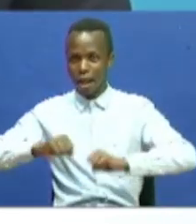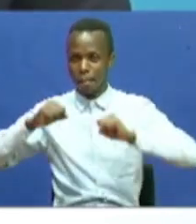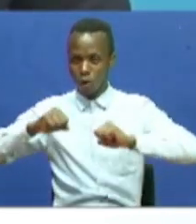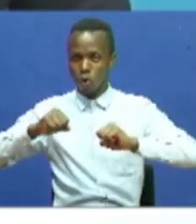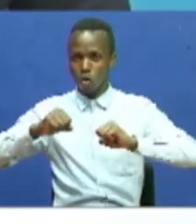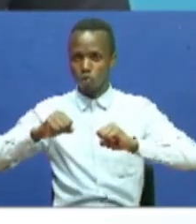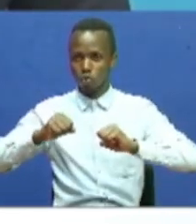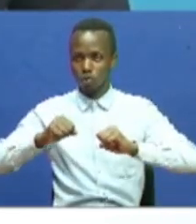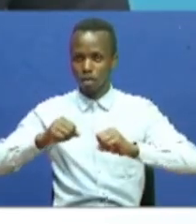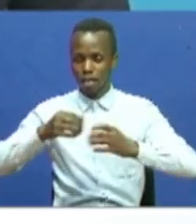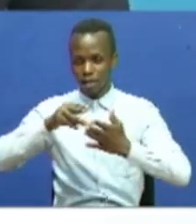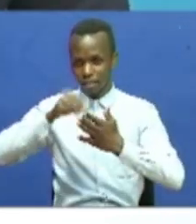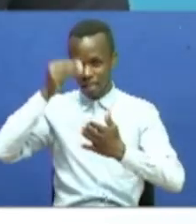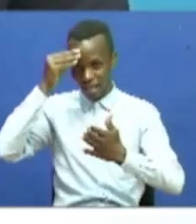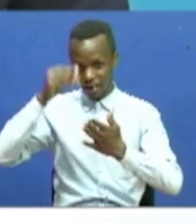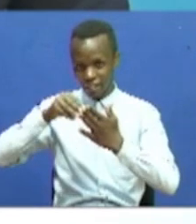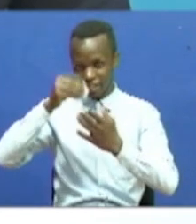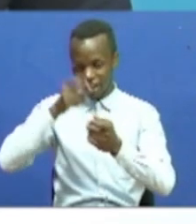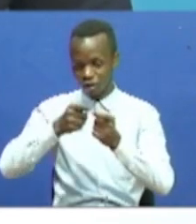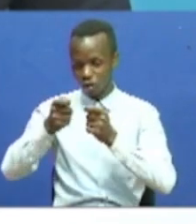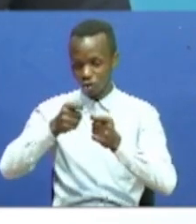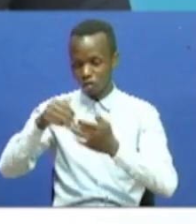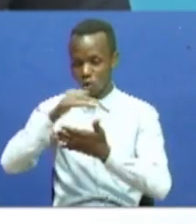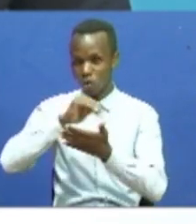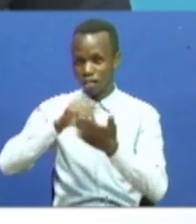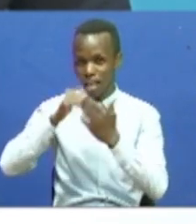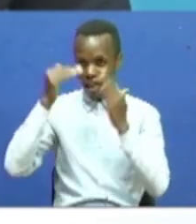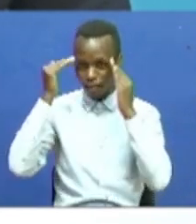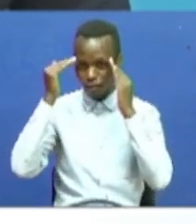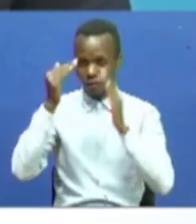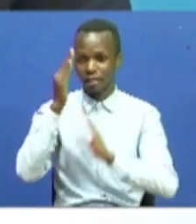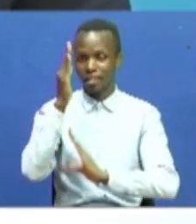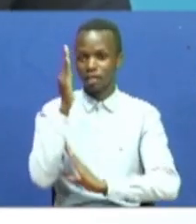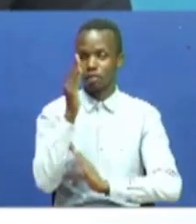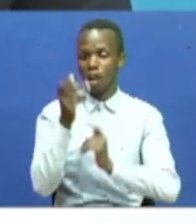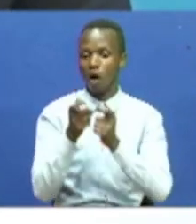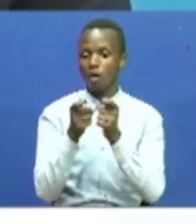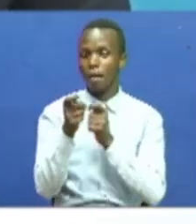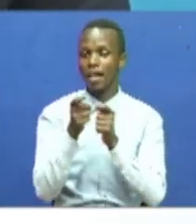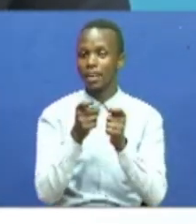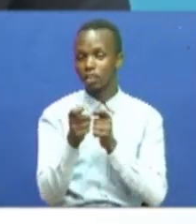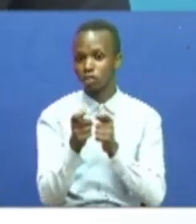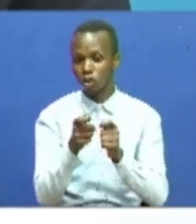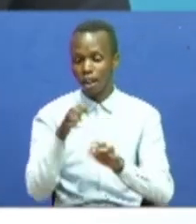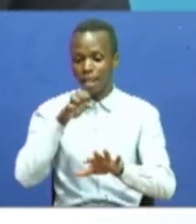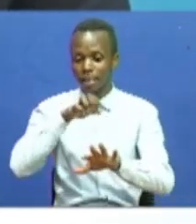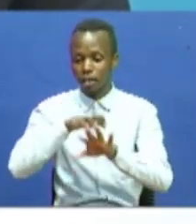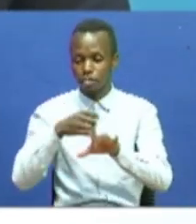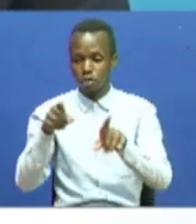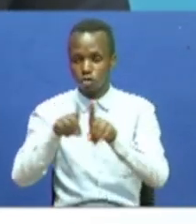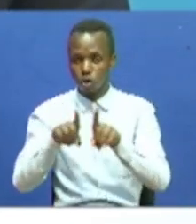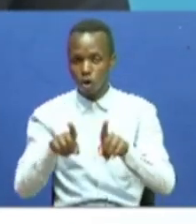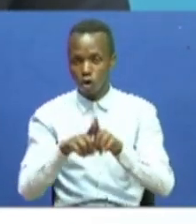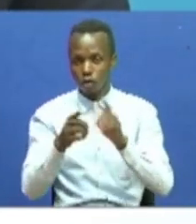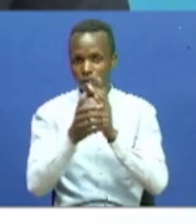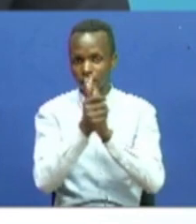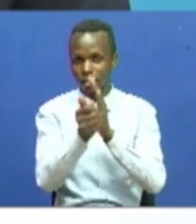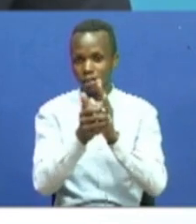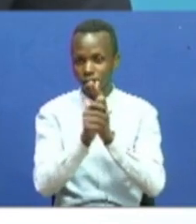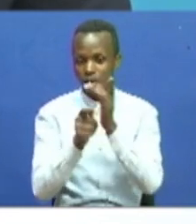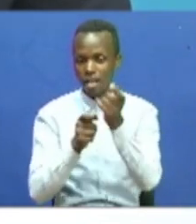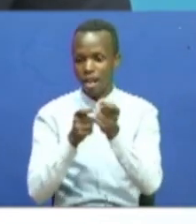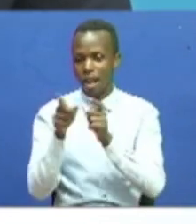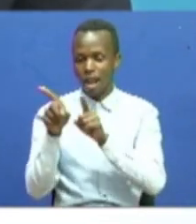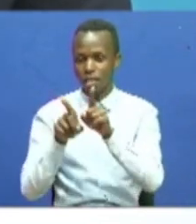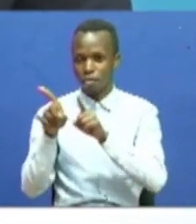study on the Integrated Control Center, focusing on security operations and the establishment of an intelligent transport system.